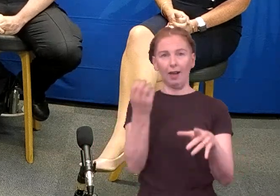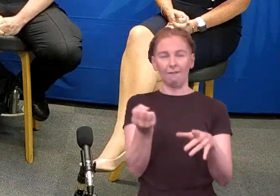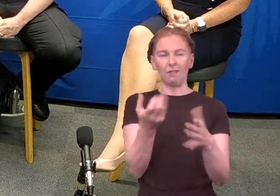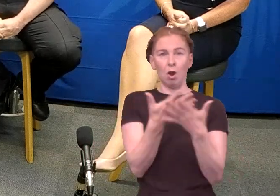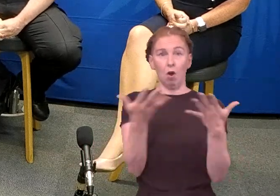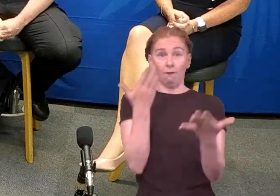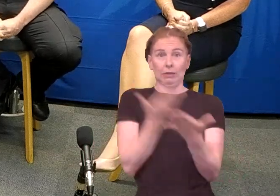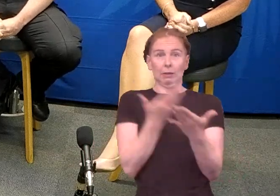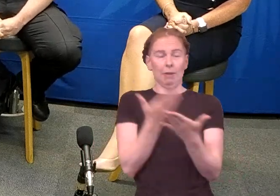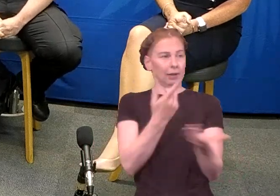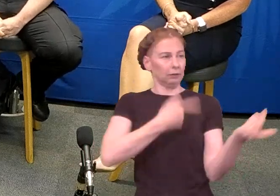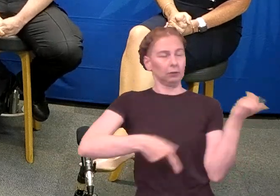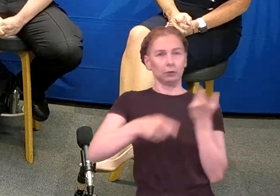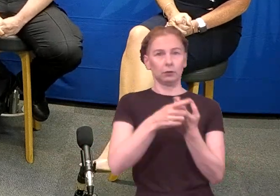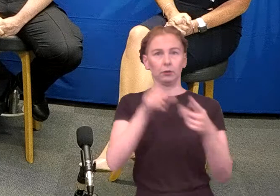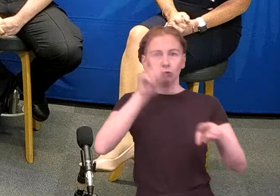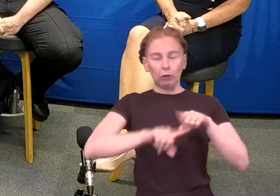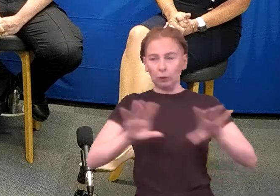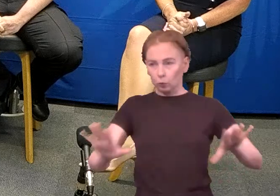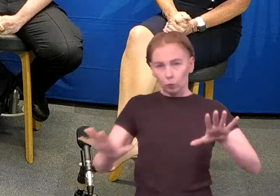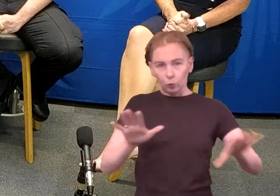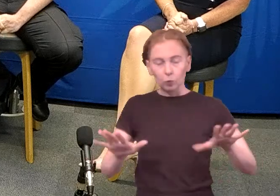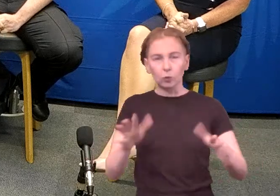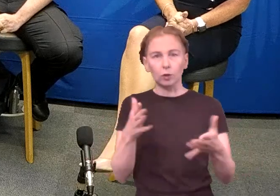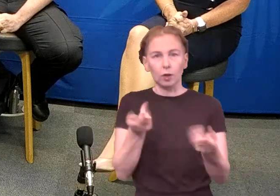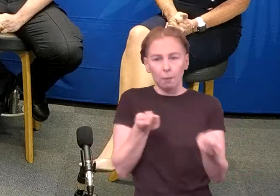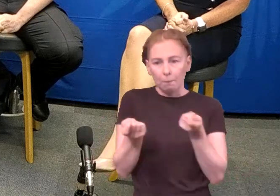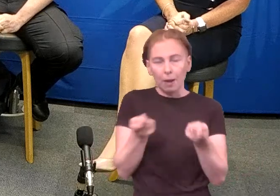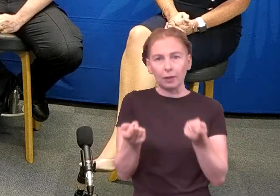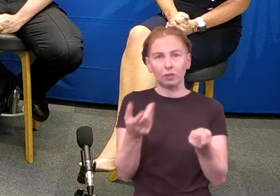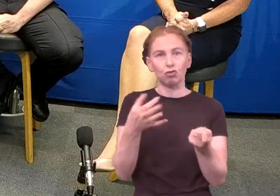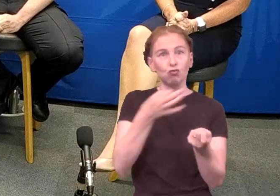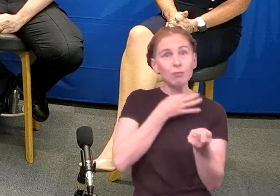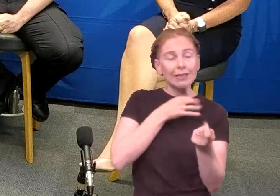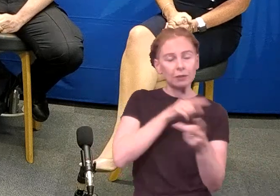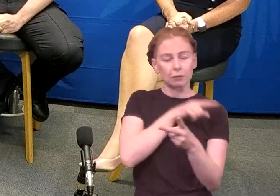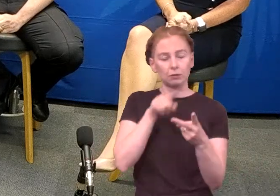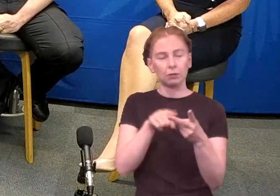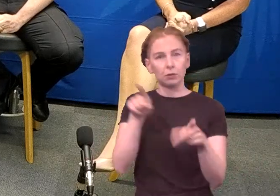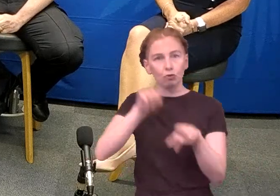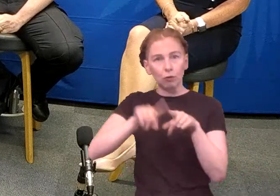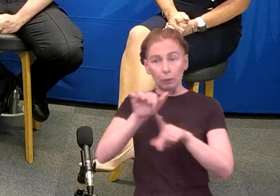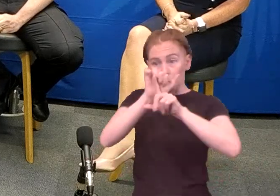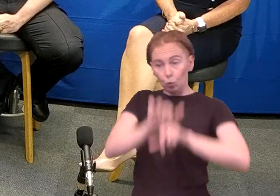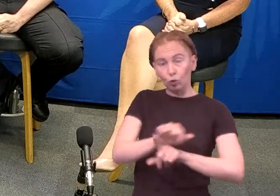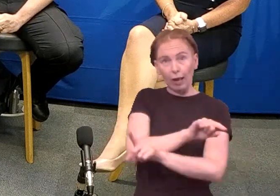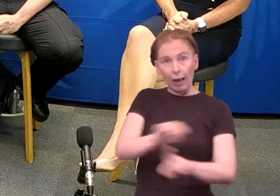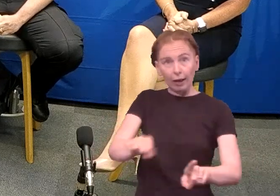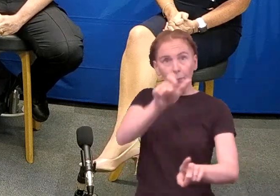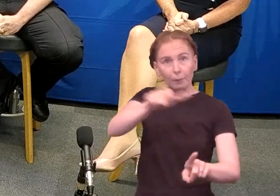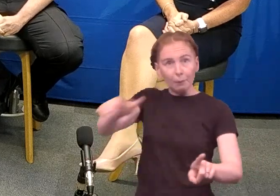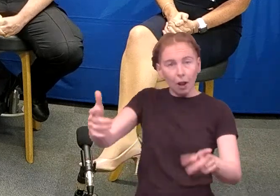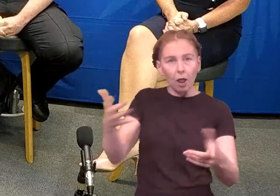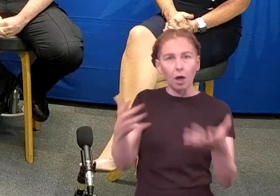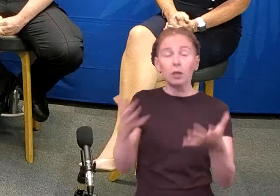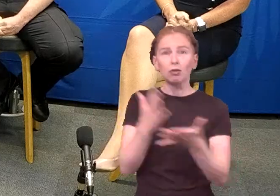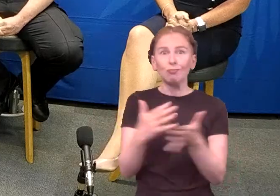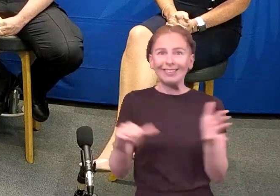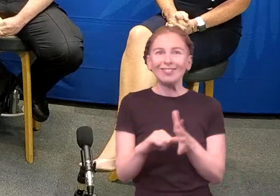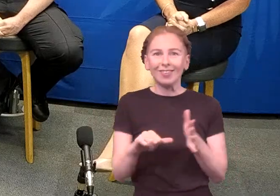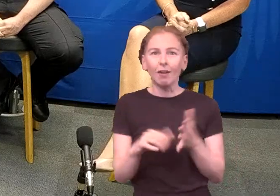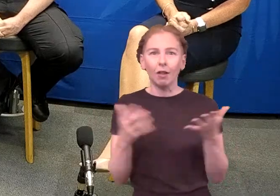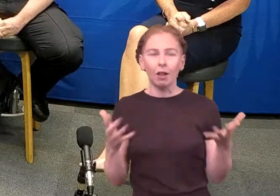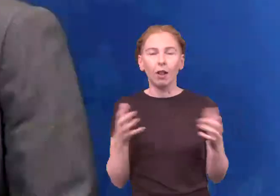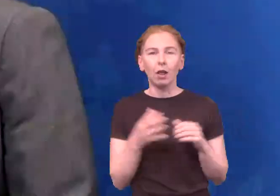to prioritise risk and vulnerability and trying to protect people, it's really, really difficult. But I